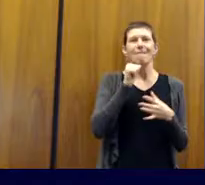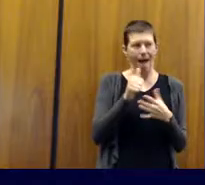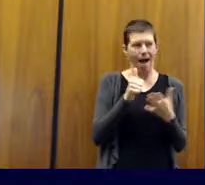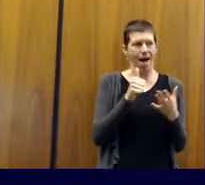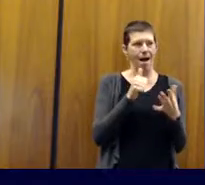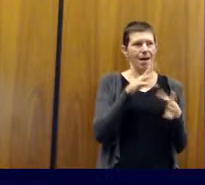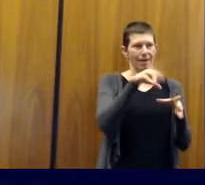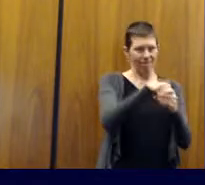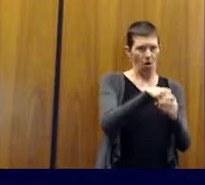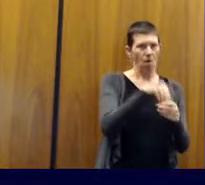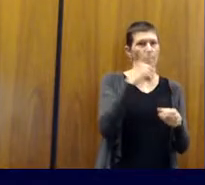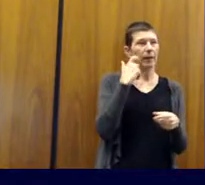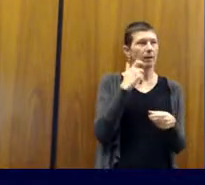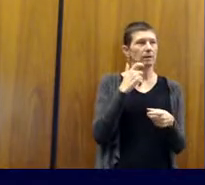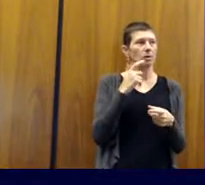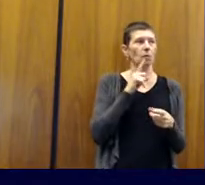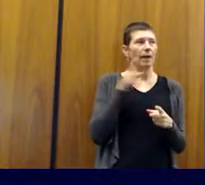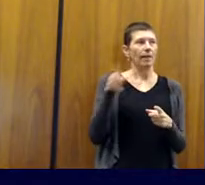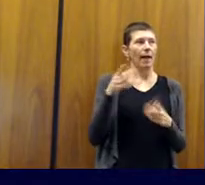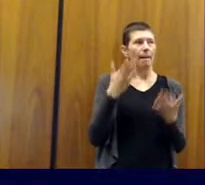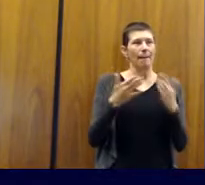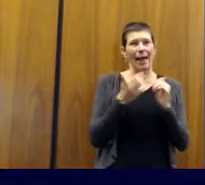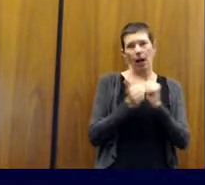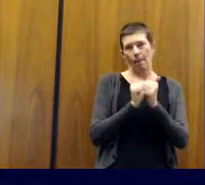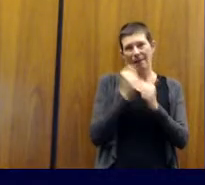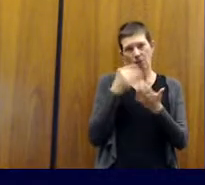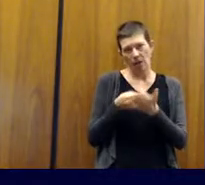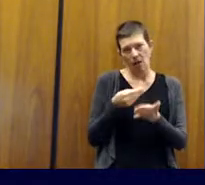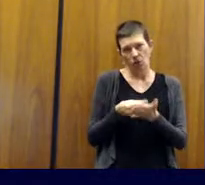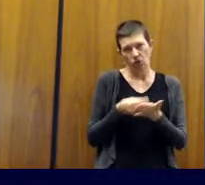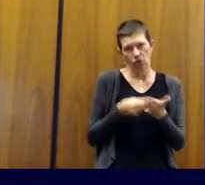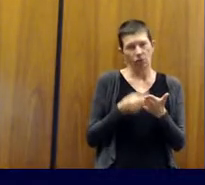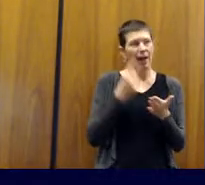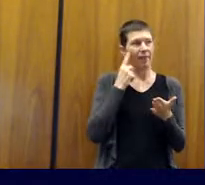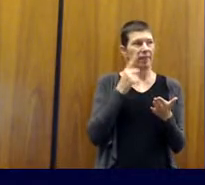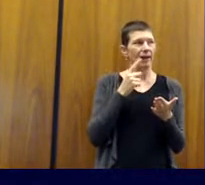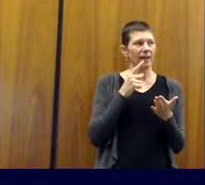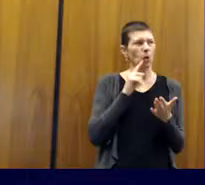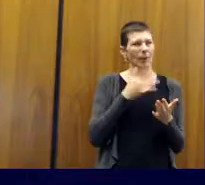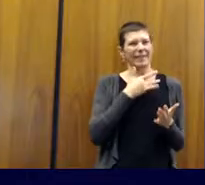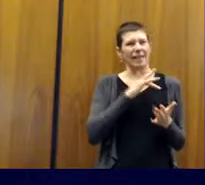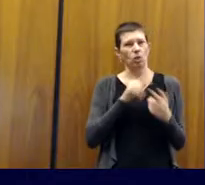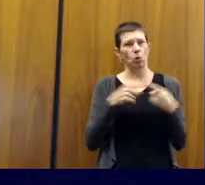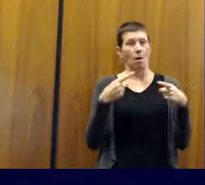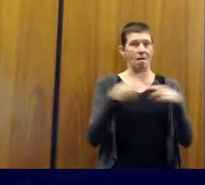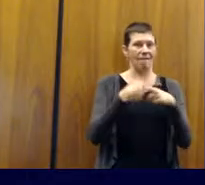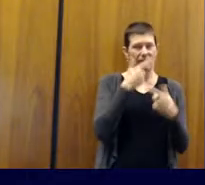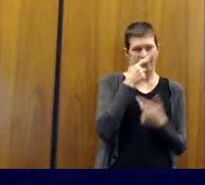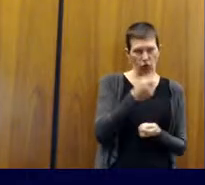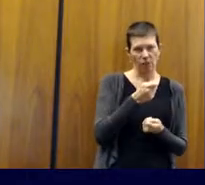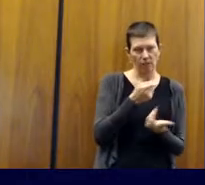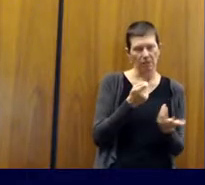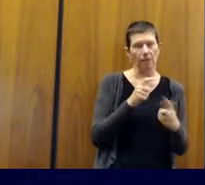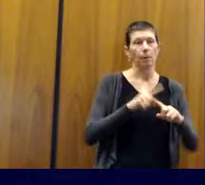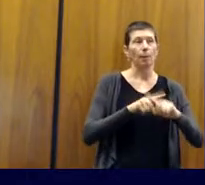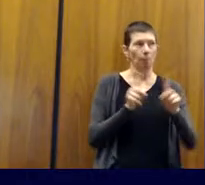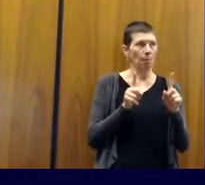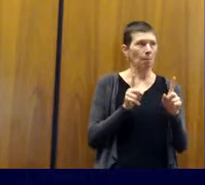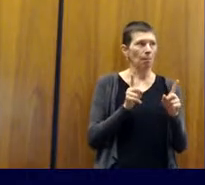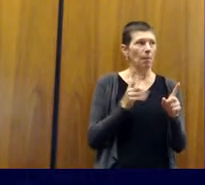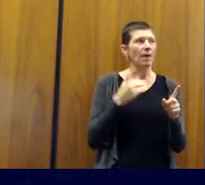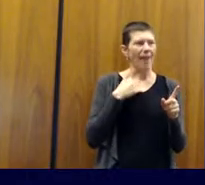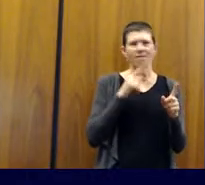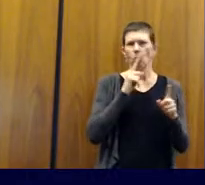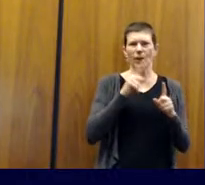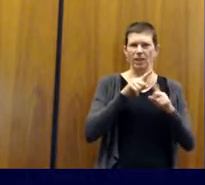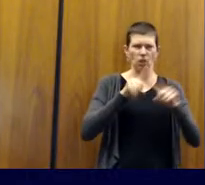table because ultimately they may compete for dollars, and I think they're very sensitive to conflicts of interest. But there is a diverse